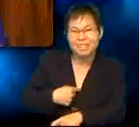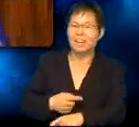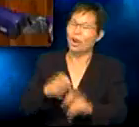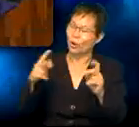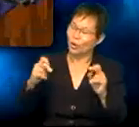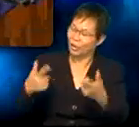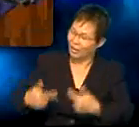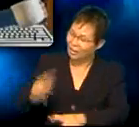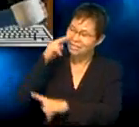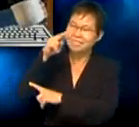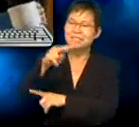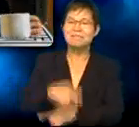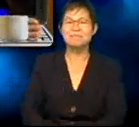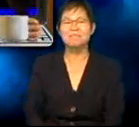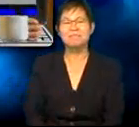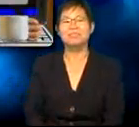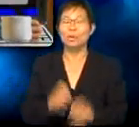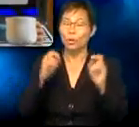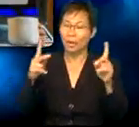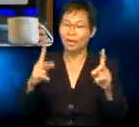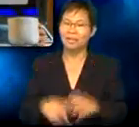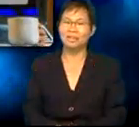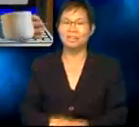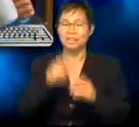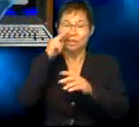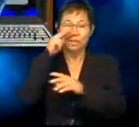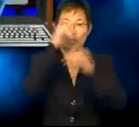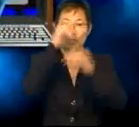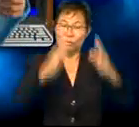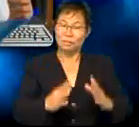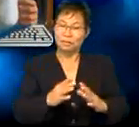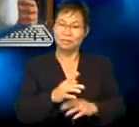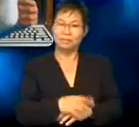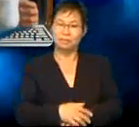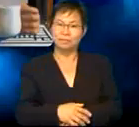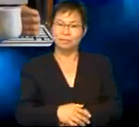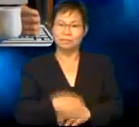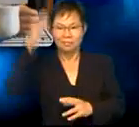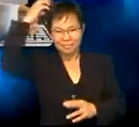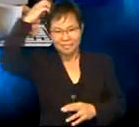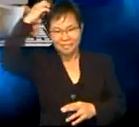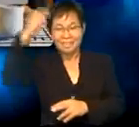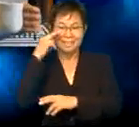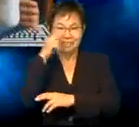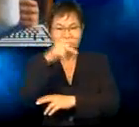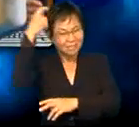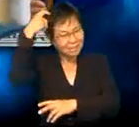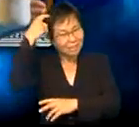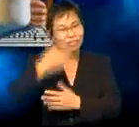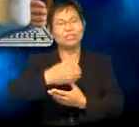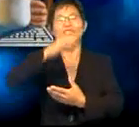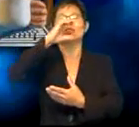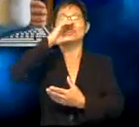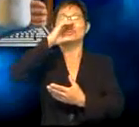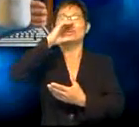Okay, let's see. Okay, look at Professor Gloop. Huh? He is now thinking of